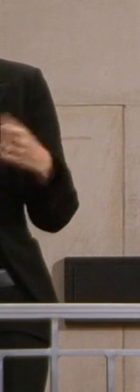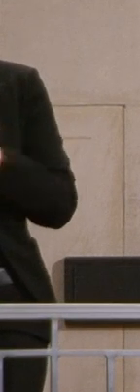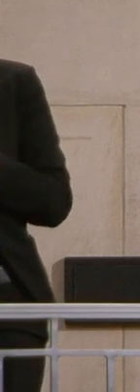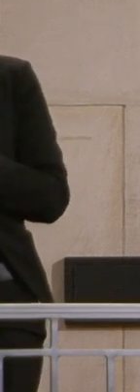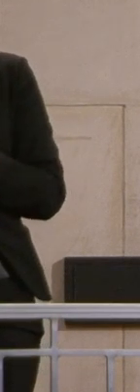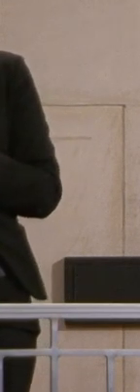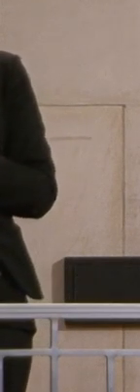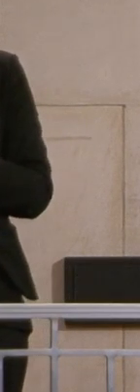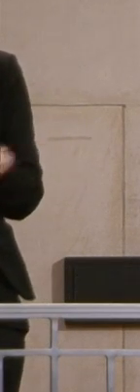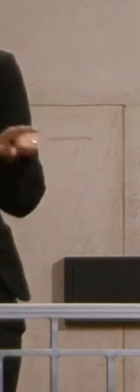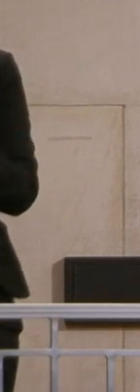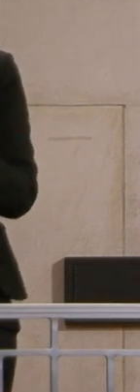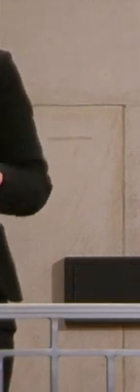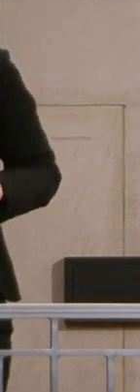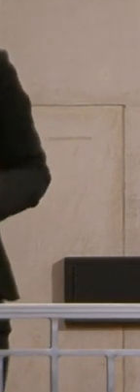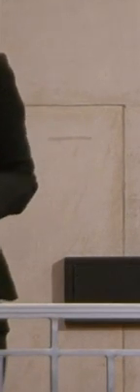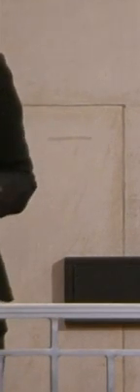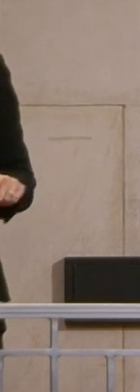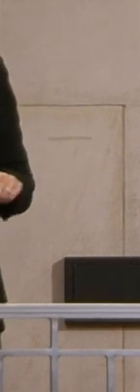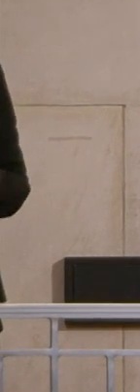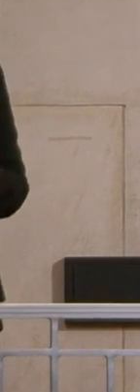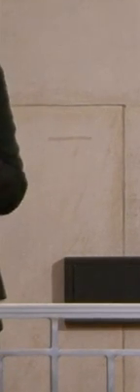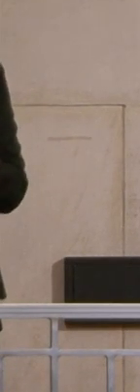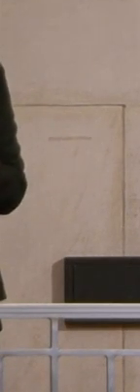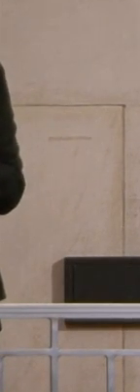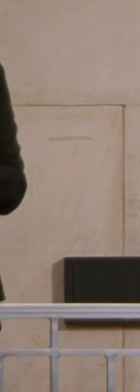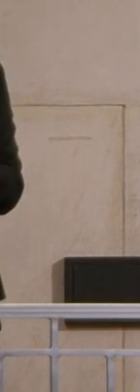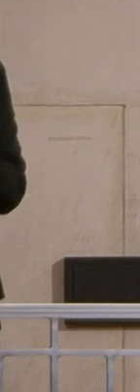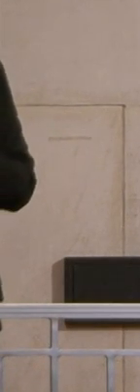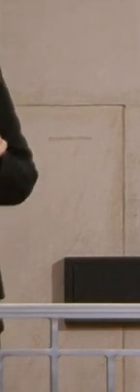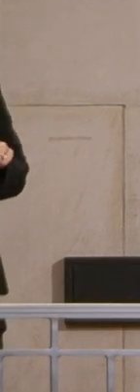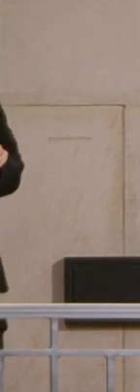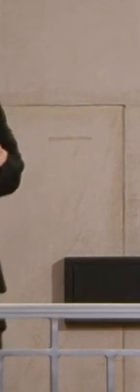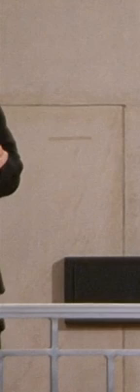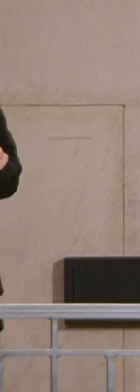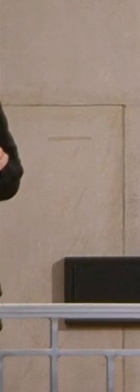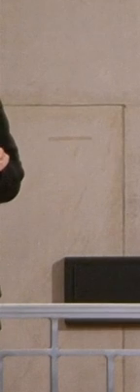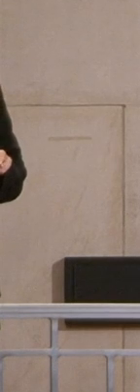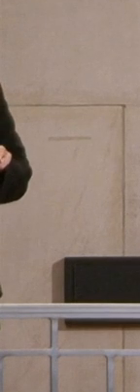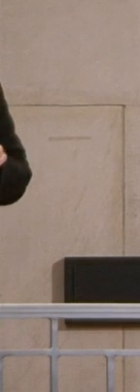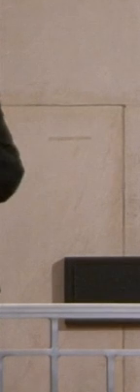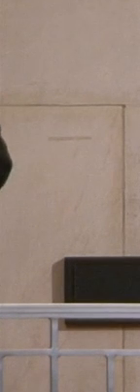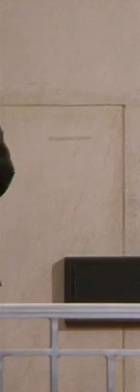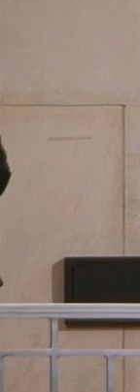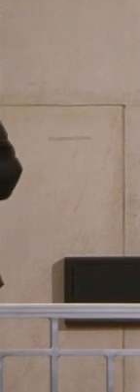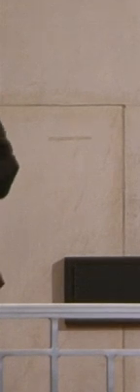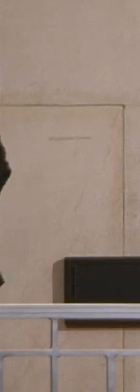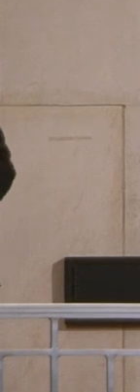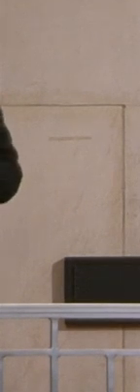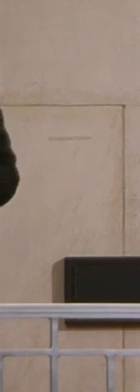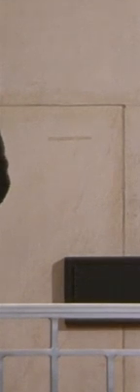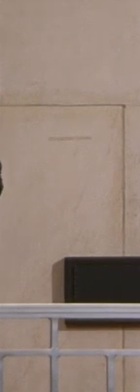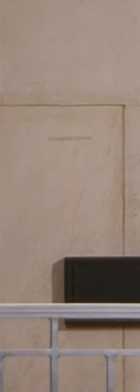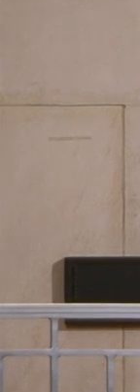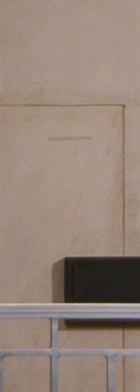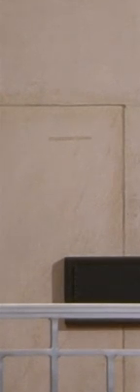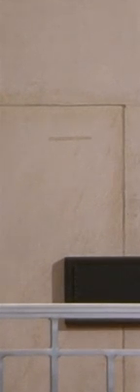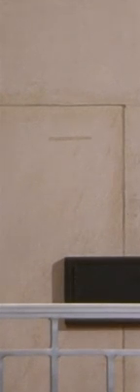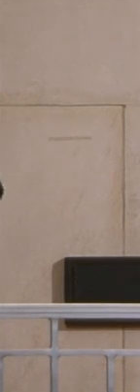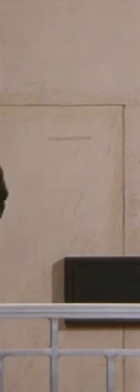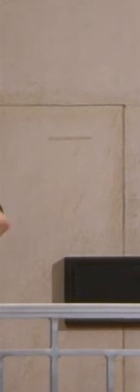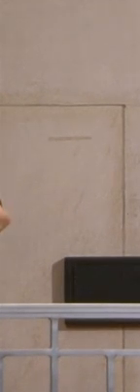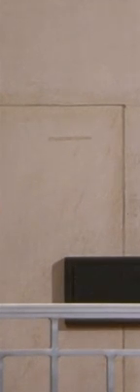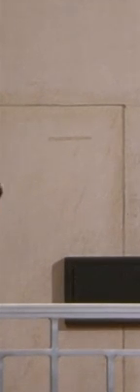is true of the work that you all are doing in North Carolina and beyond. Every time you stand